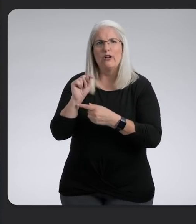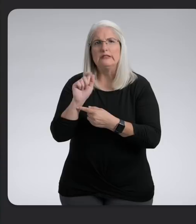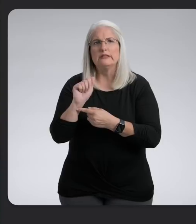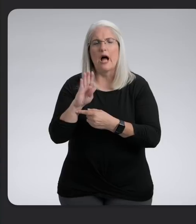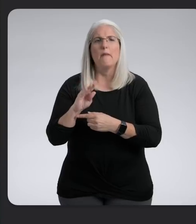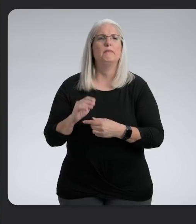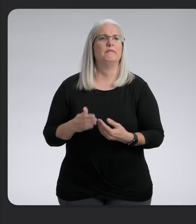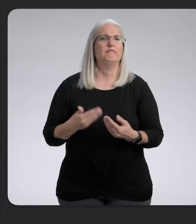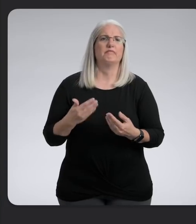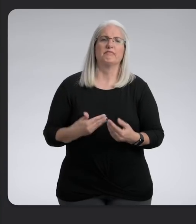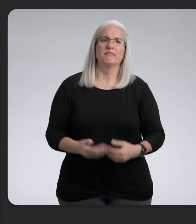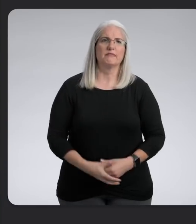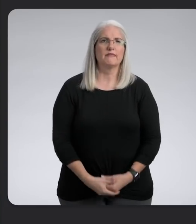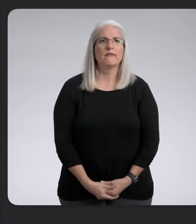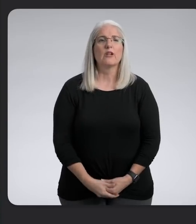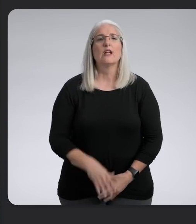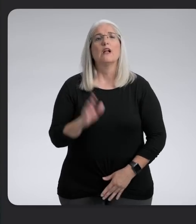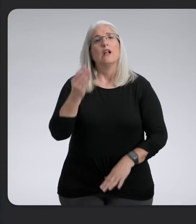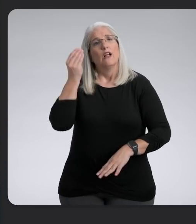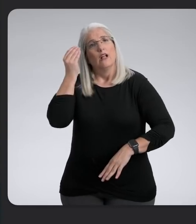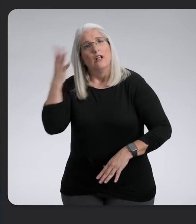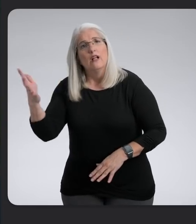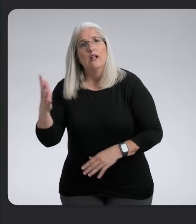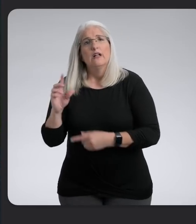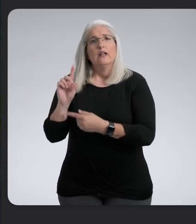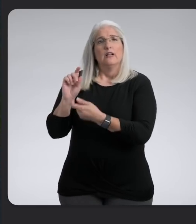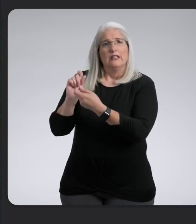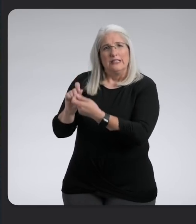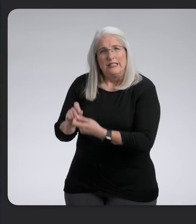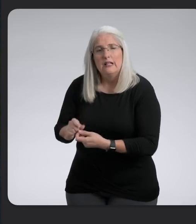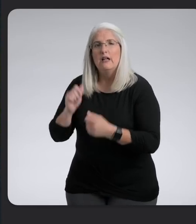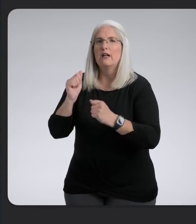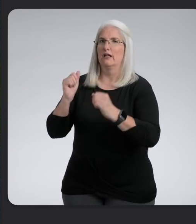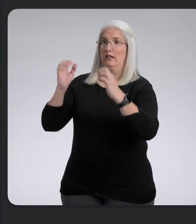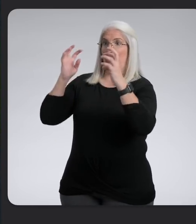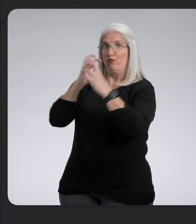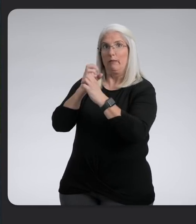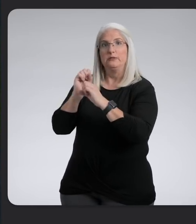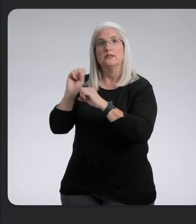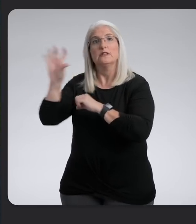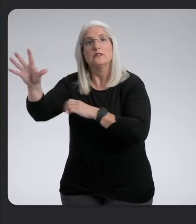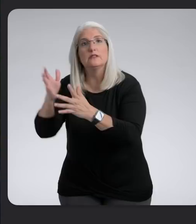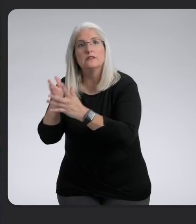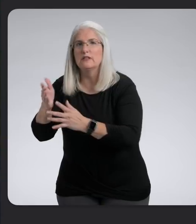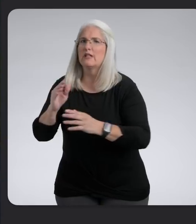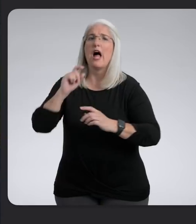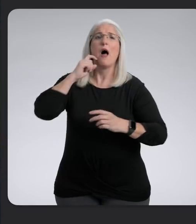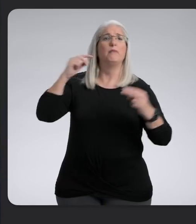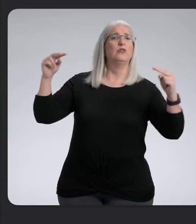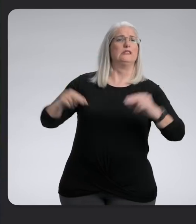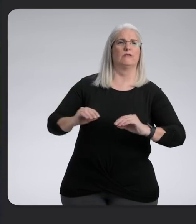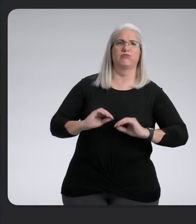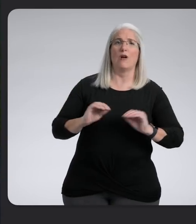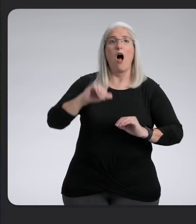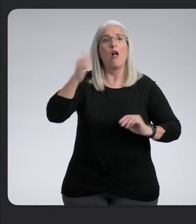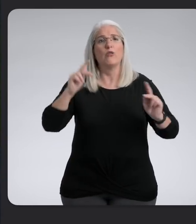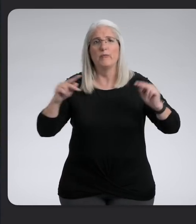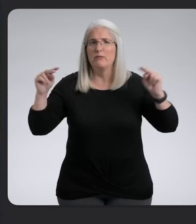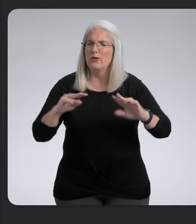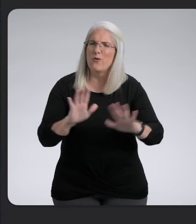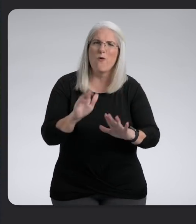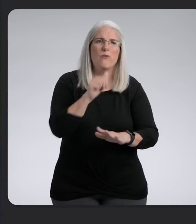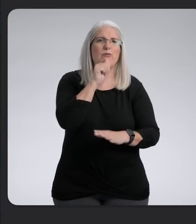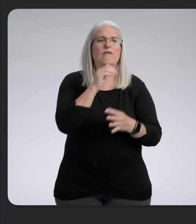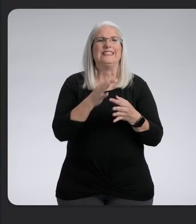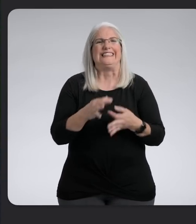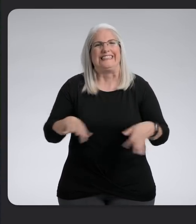encrypted form, and Apple does not have access to any of this information. Privacy is fundamental in the design and development